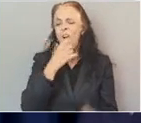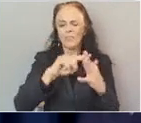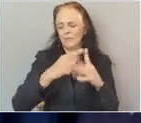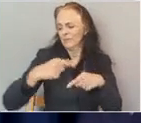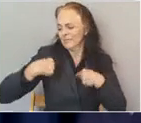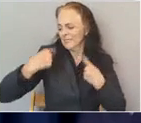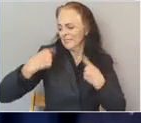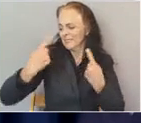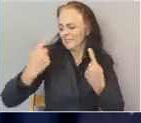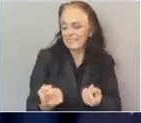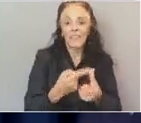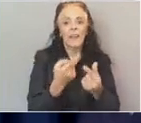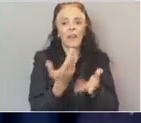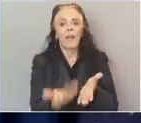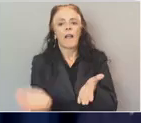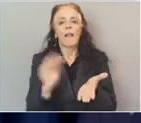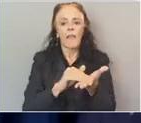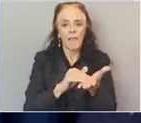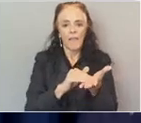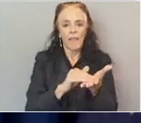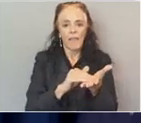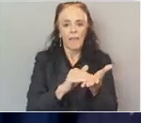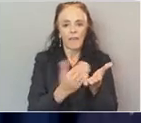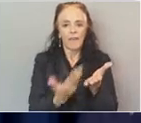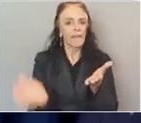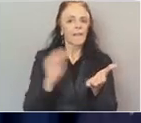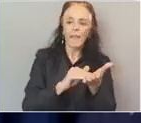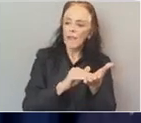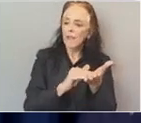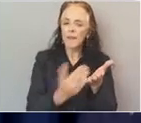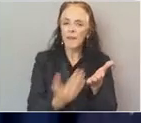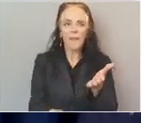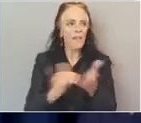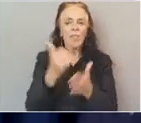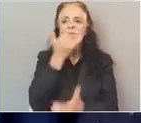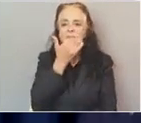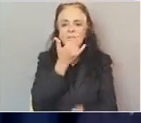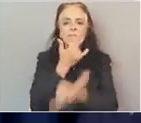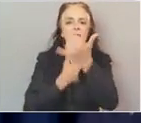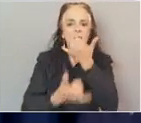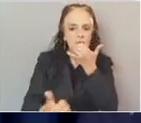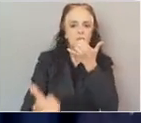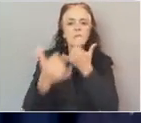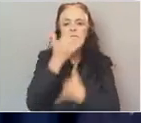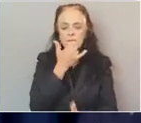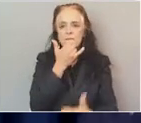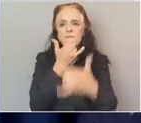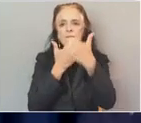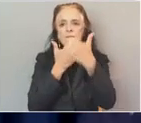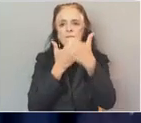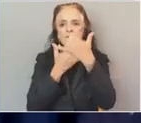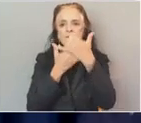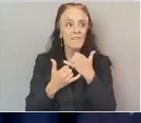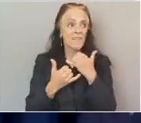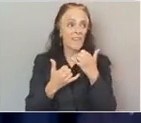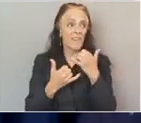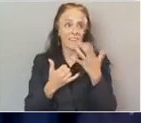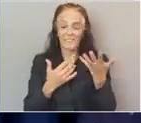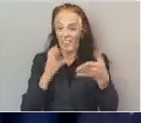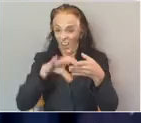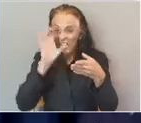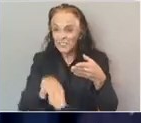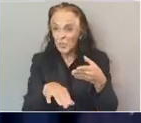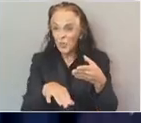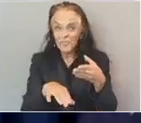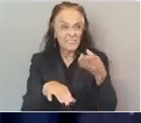and again. And the consequences have been catastrophic. And here's